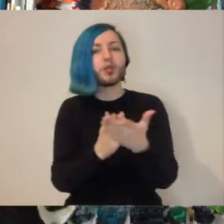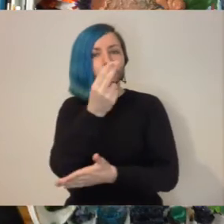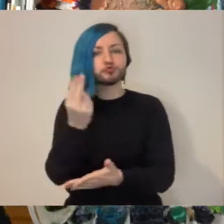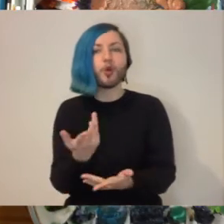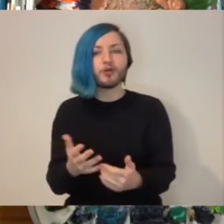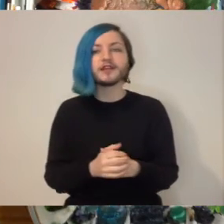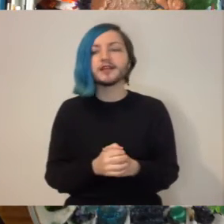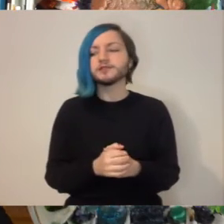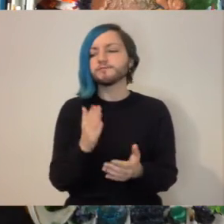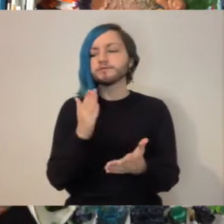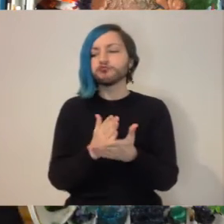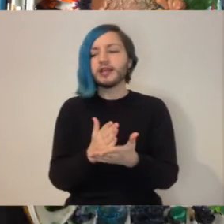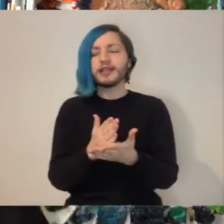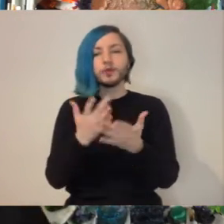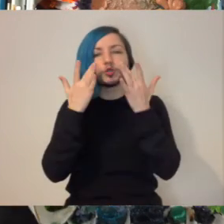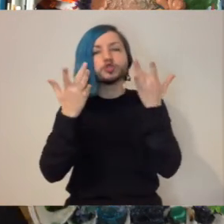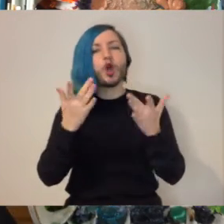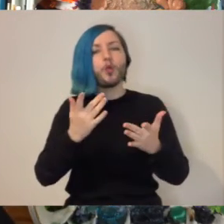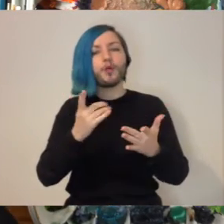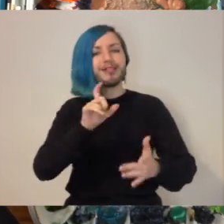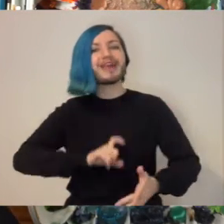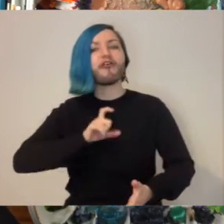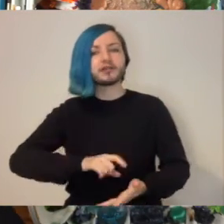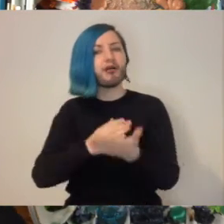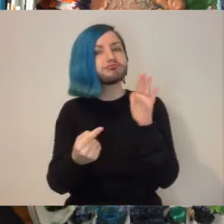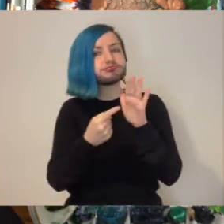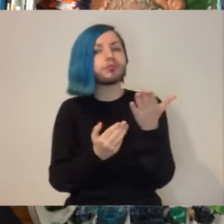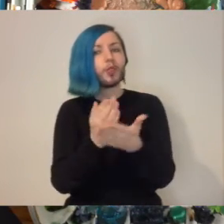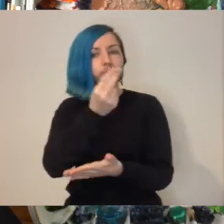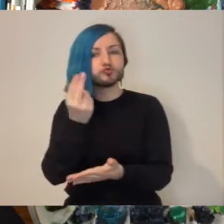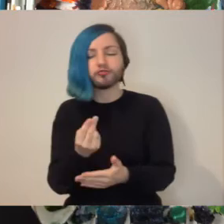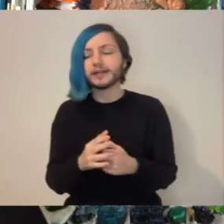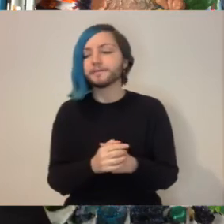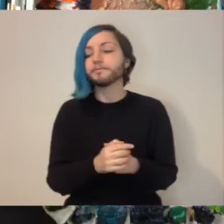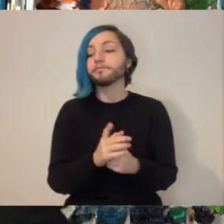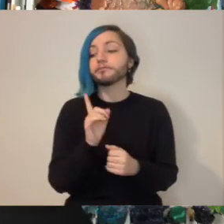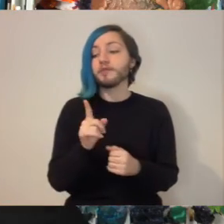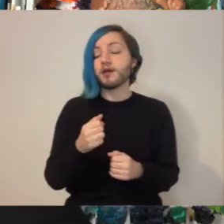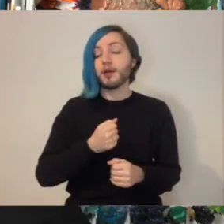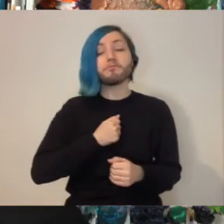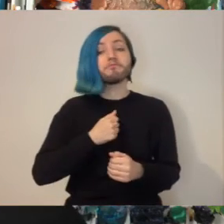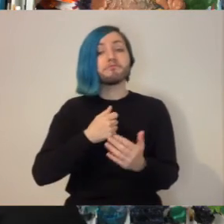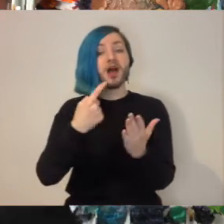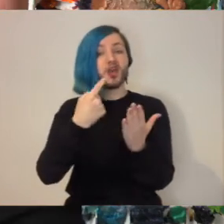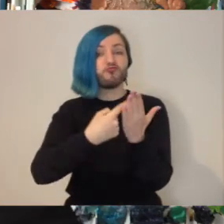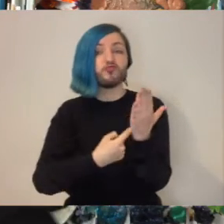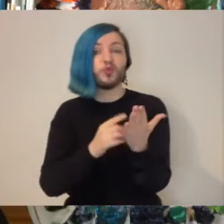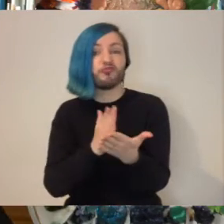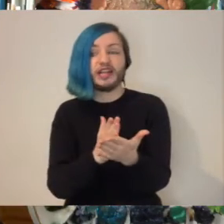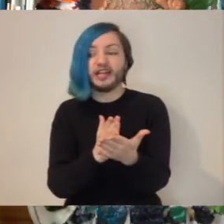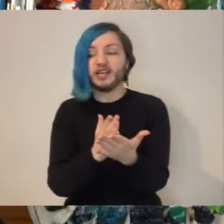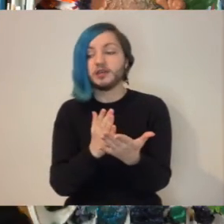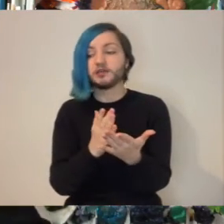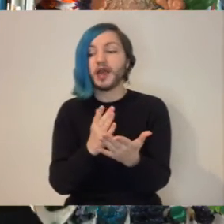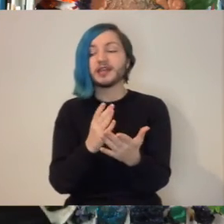of emphasize in our drawings, and it's really kind of bringing out characters as well in our drawing. But my kind of rule of